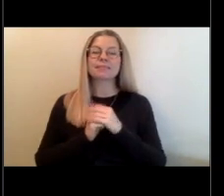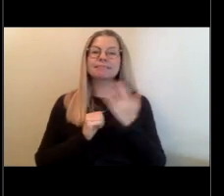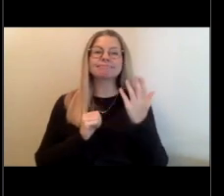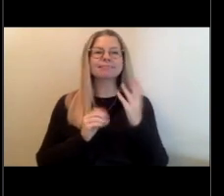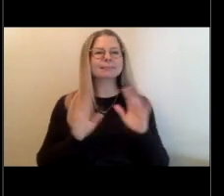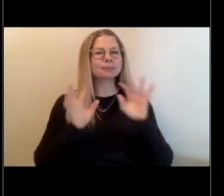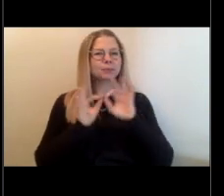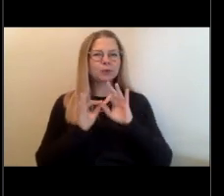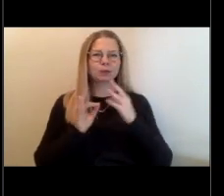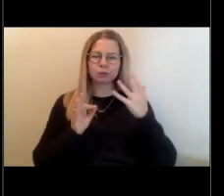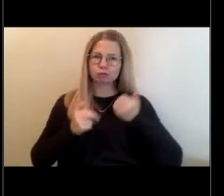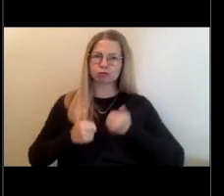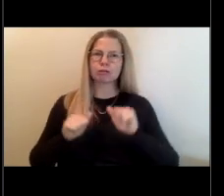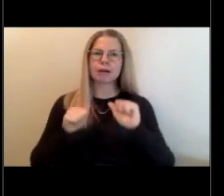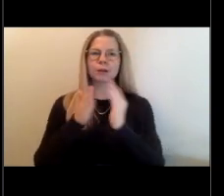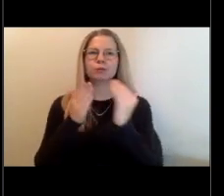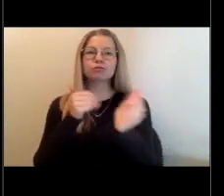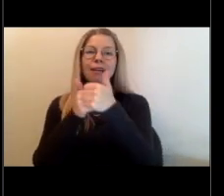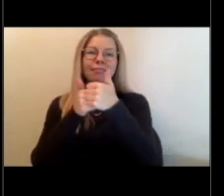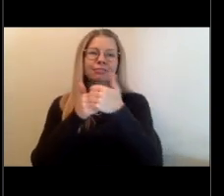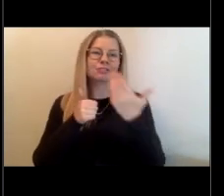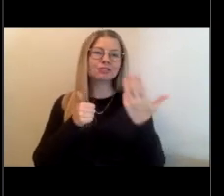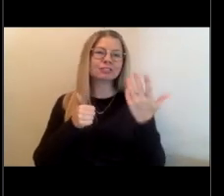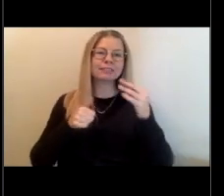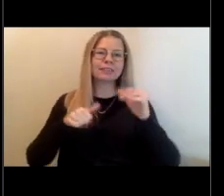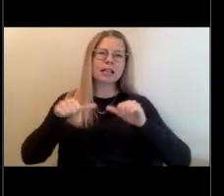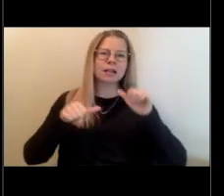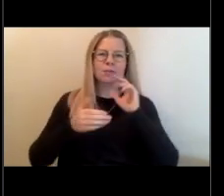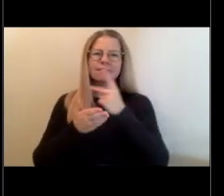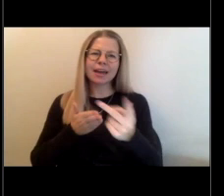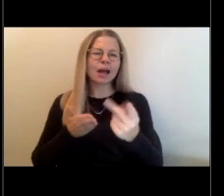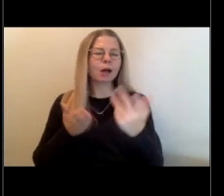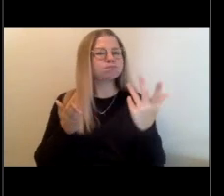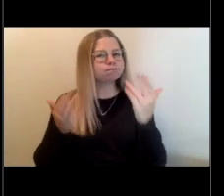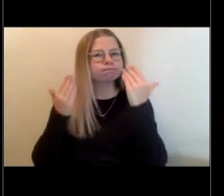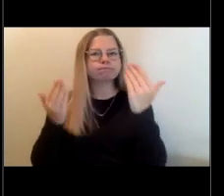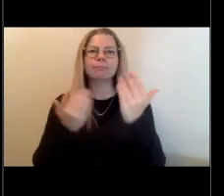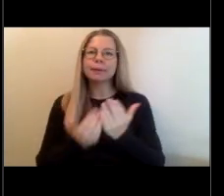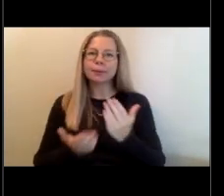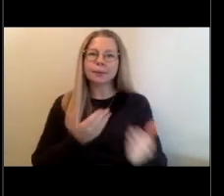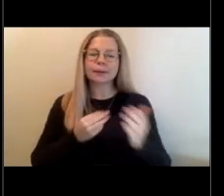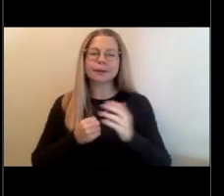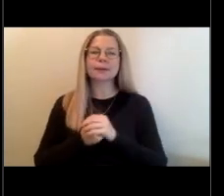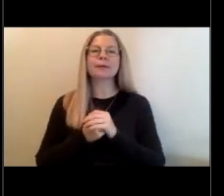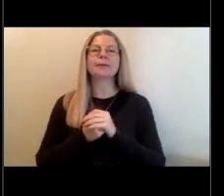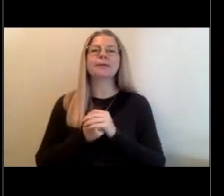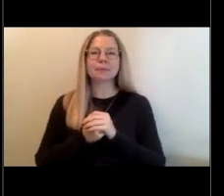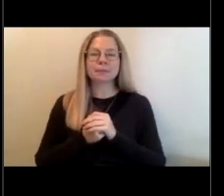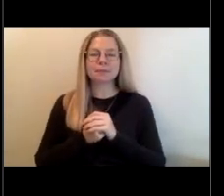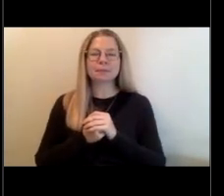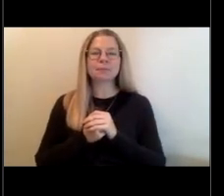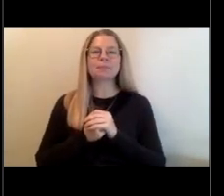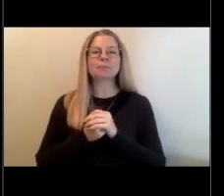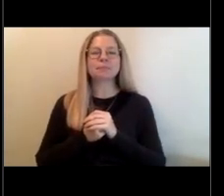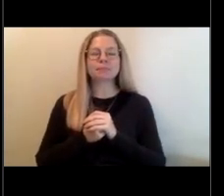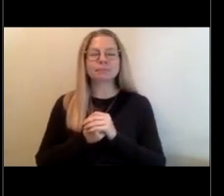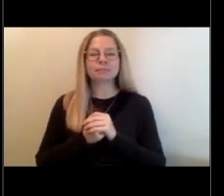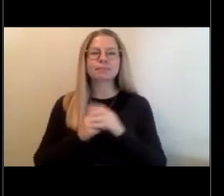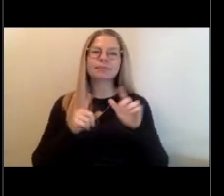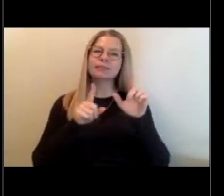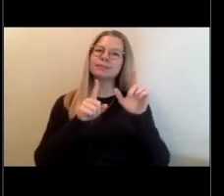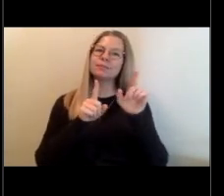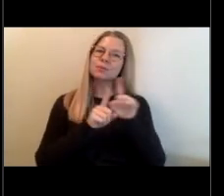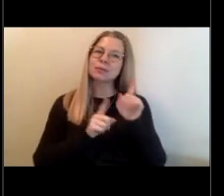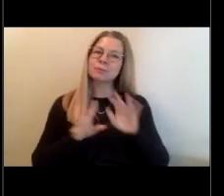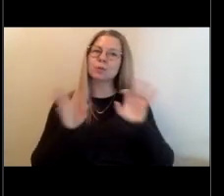challenges, to a little humiliation, maybe even to humor. Dare to ask. I think